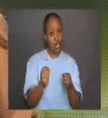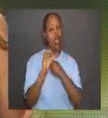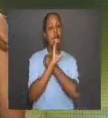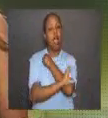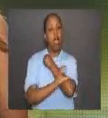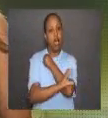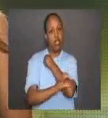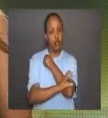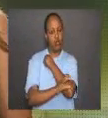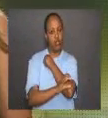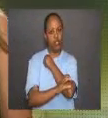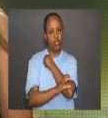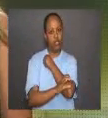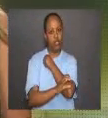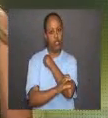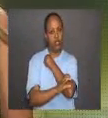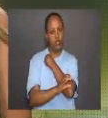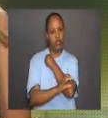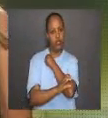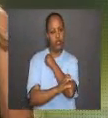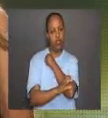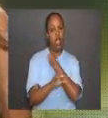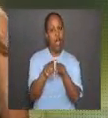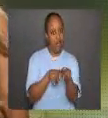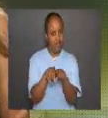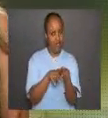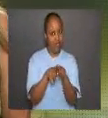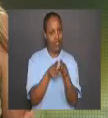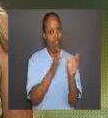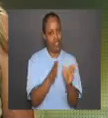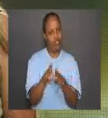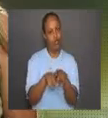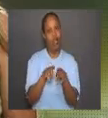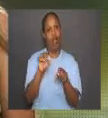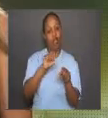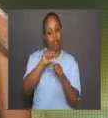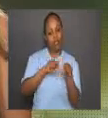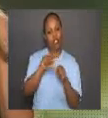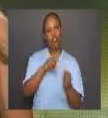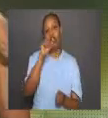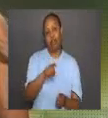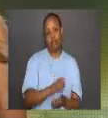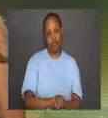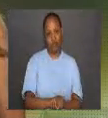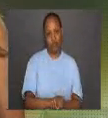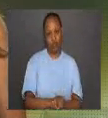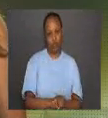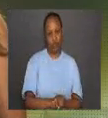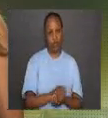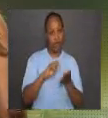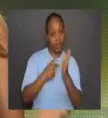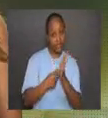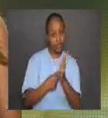countries involved have to form agreements with one another about how to use